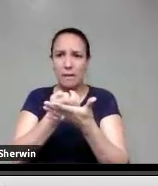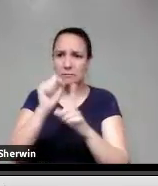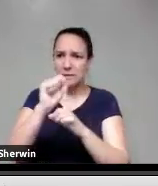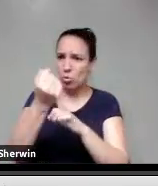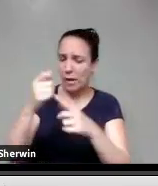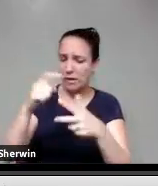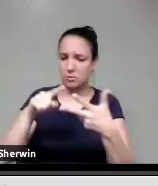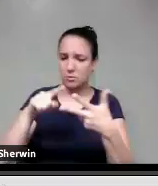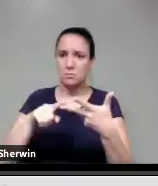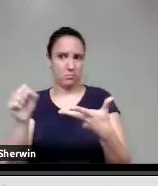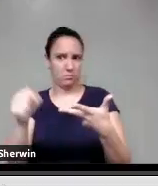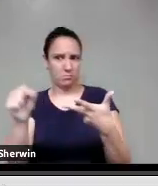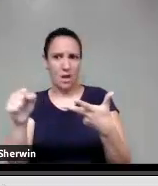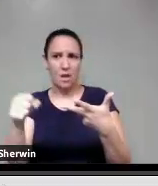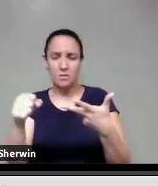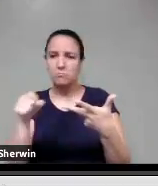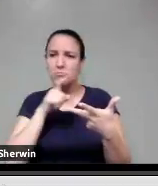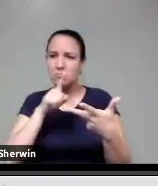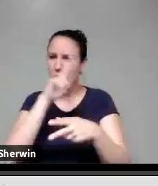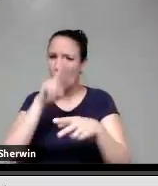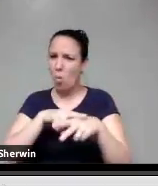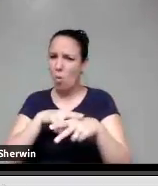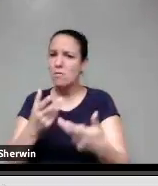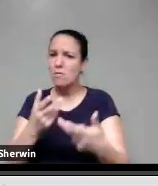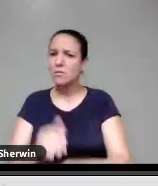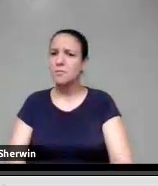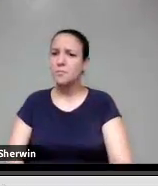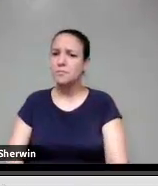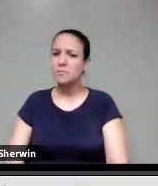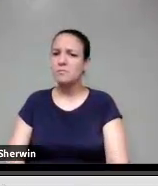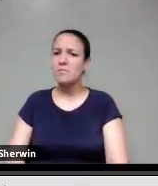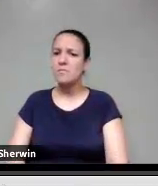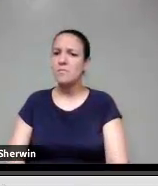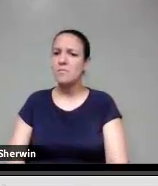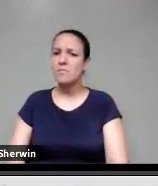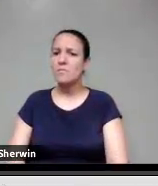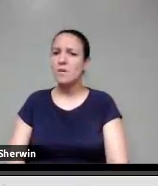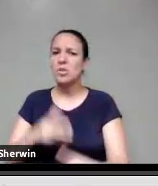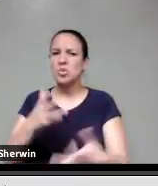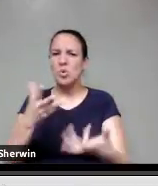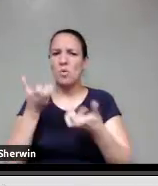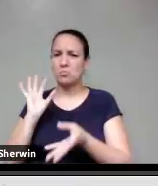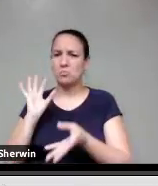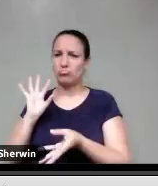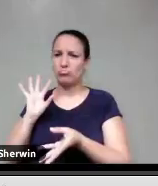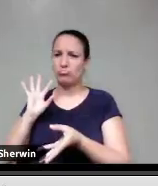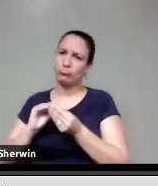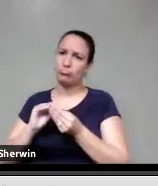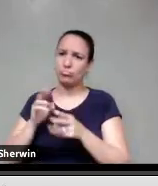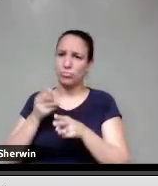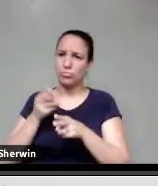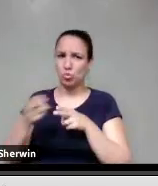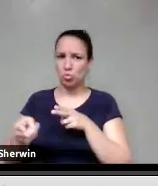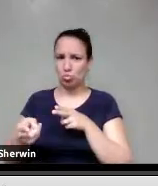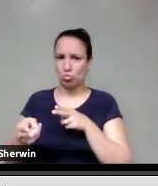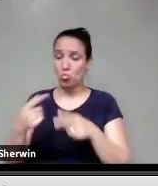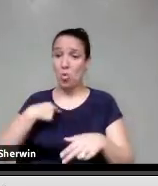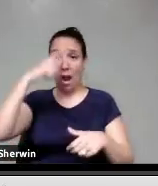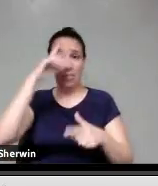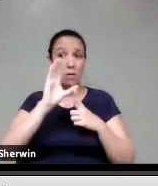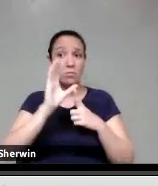All kinds of things come to mind, don't they? I want to just kind of refresh us as we're thinking through this morning. I was thinking about culture, of